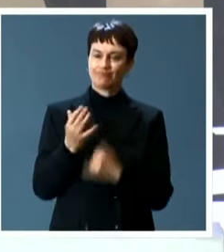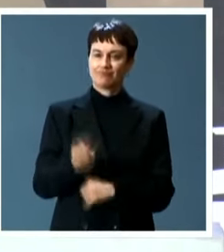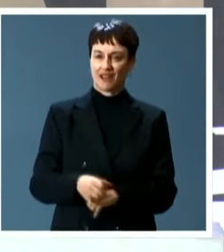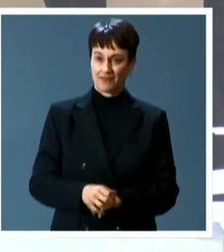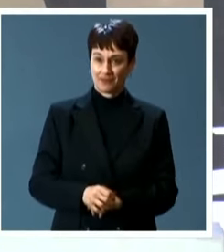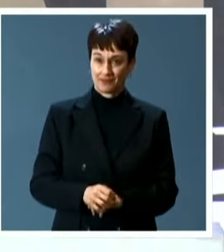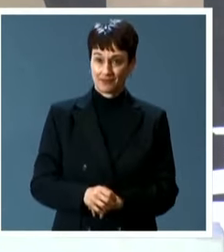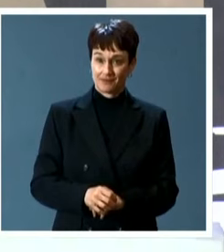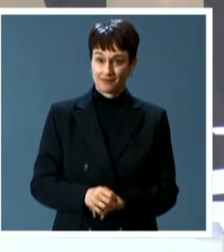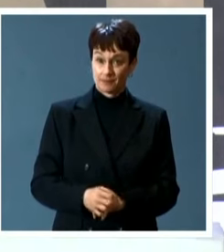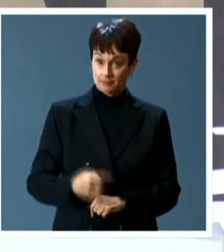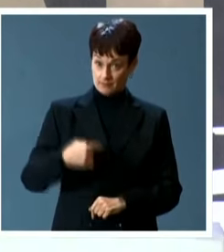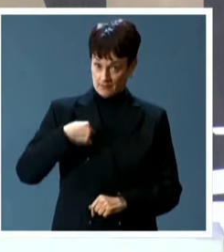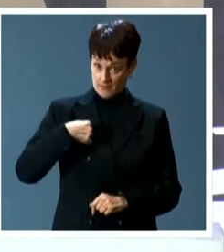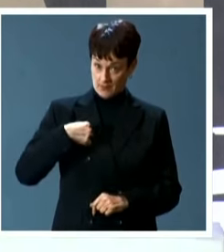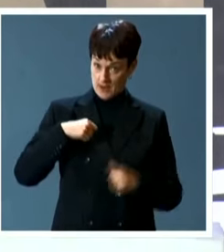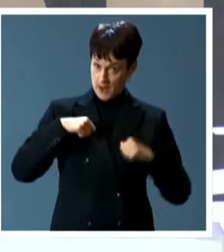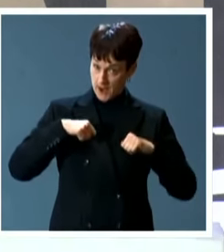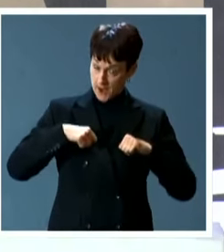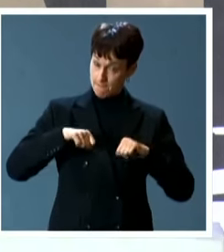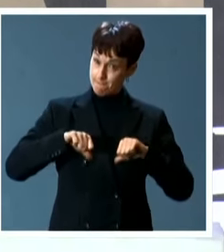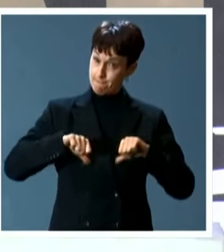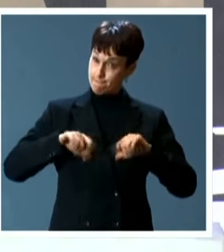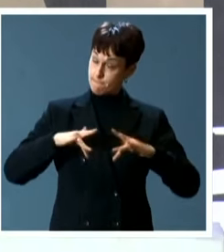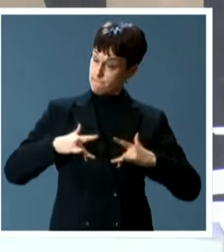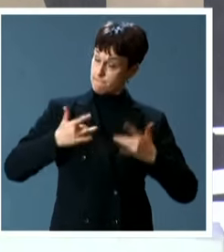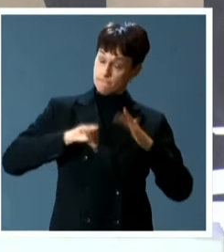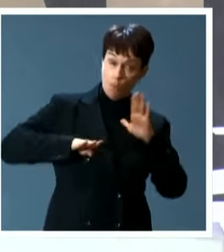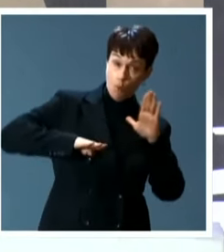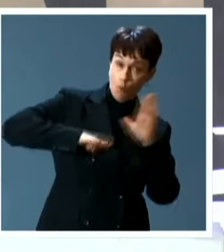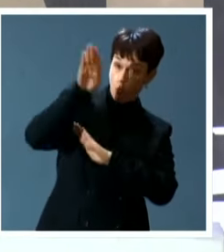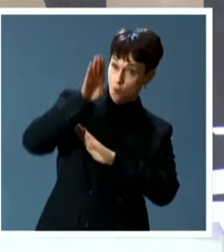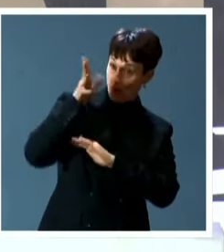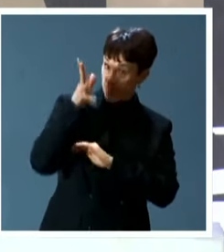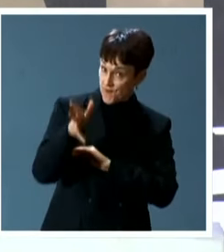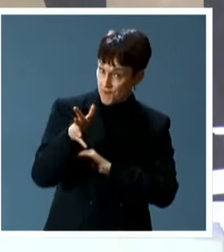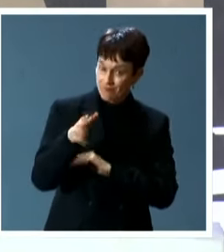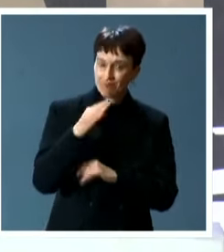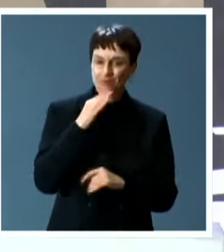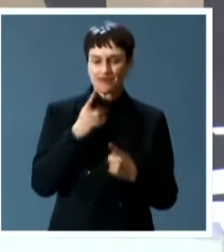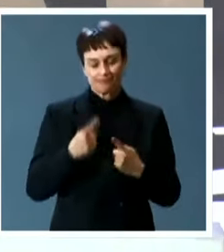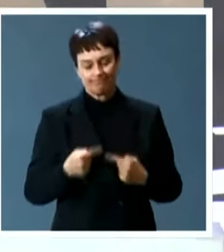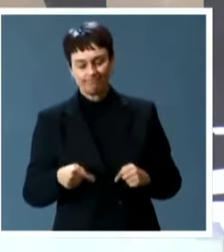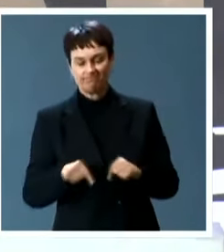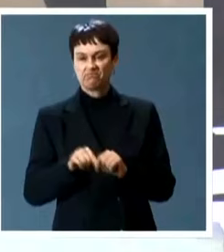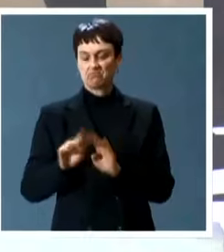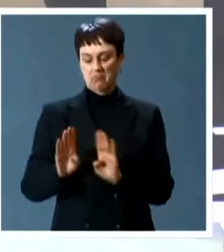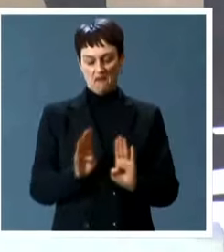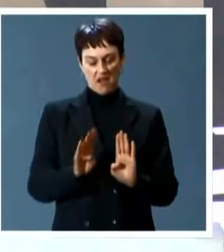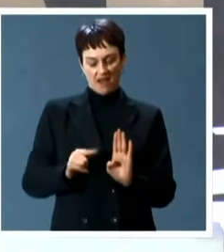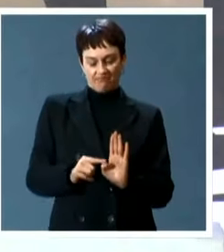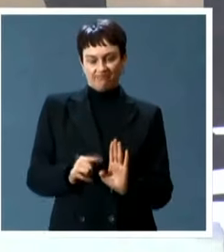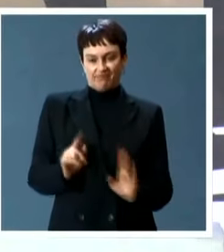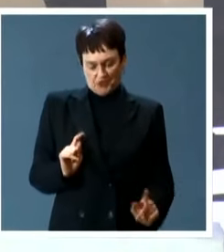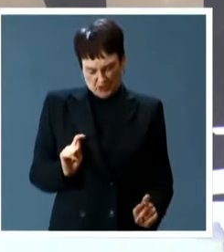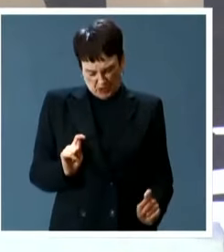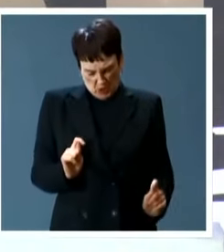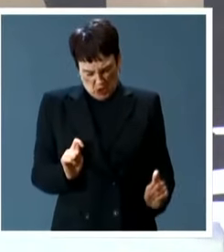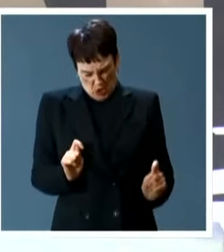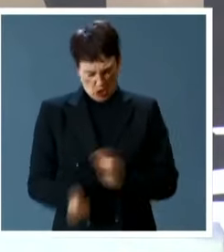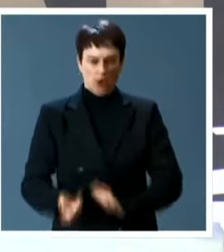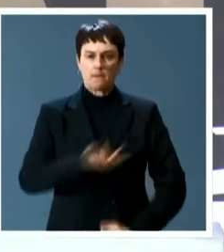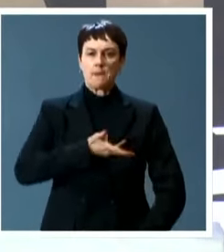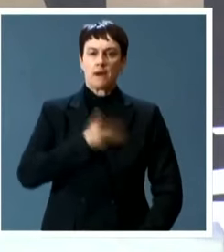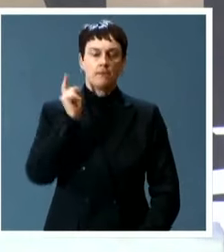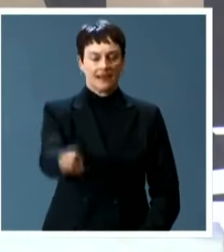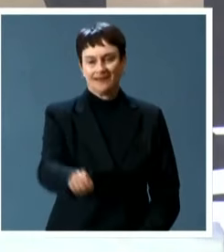us, if we are to thrive, then we have to change our behaviors fundamentally. We have to do